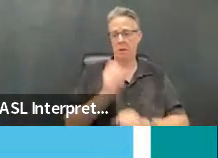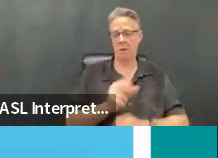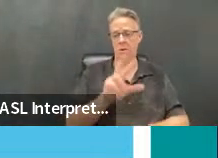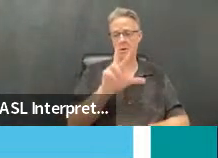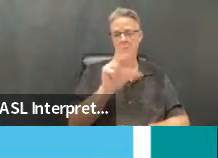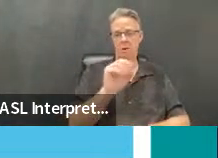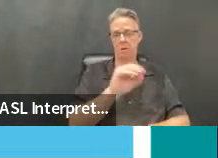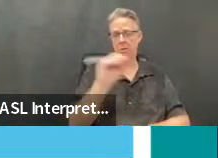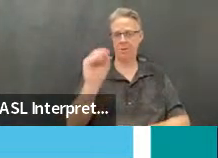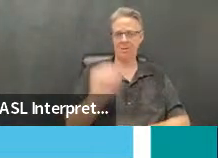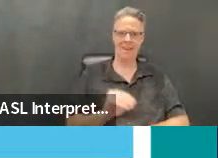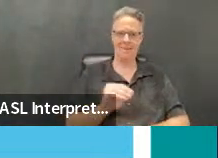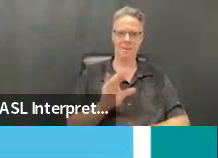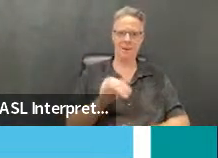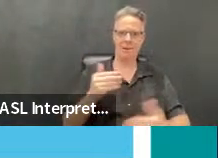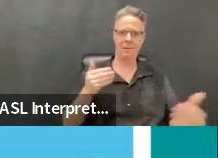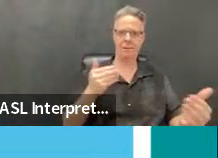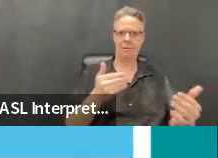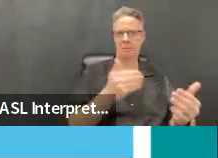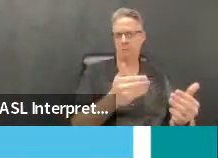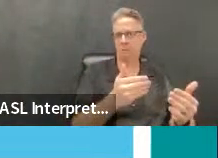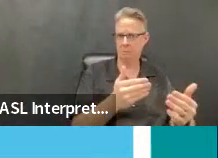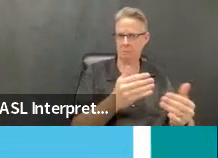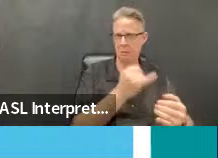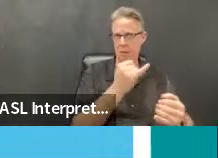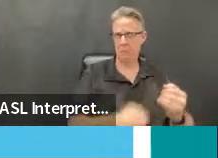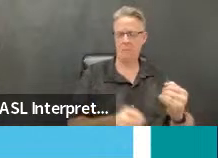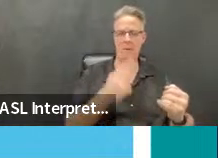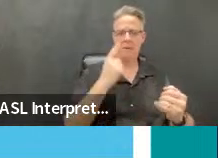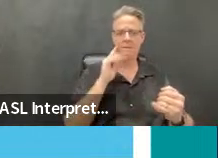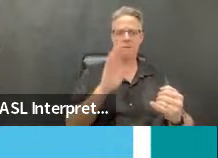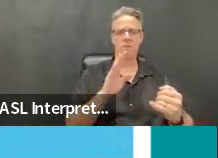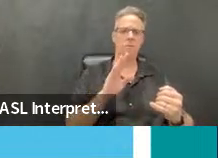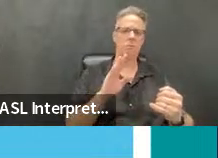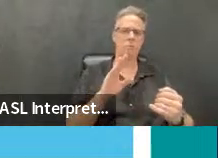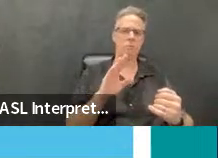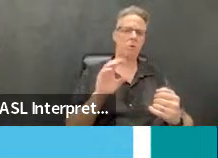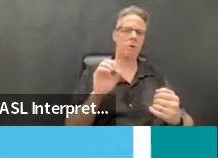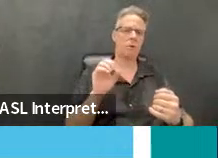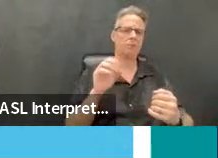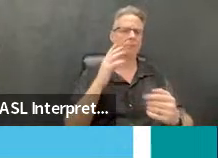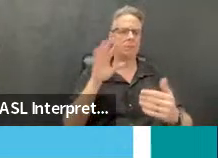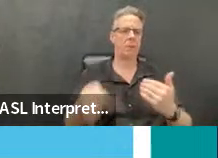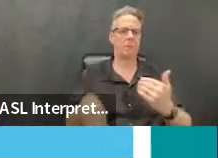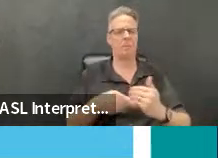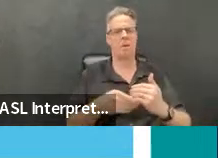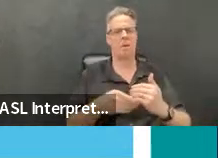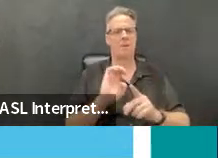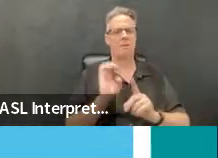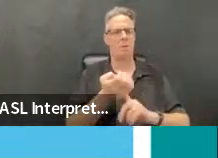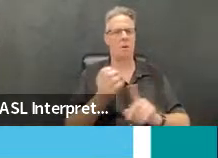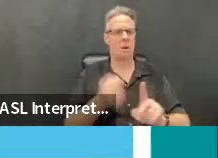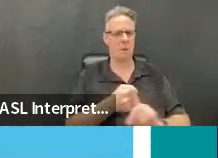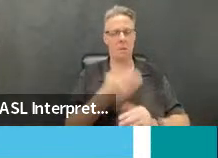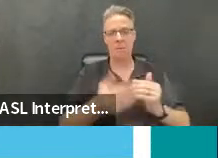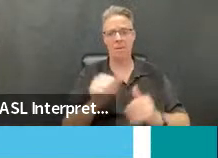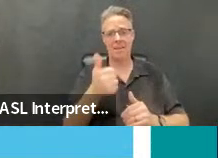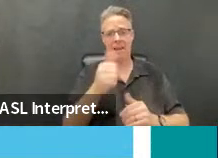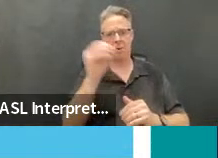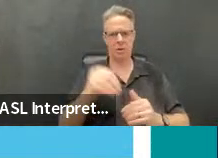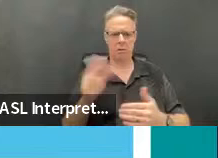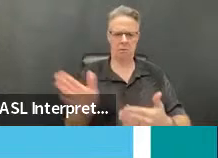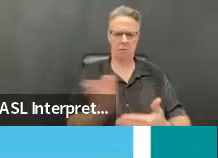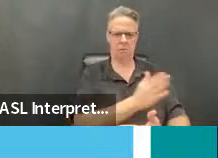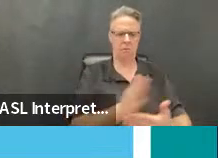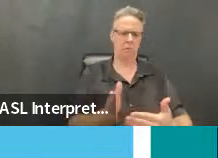30% by the end of the supplemental environmental impact statement. We may be at 10%. So these are